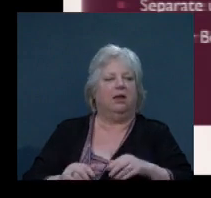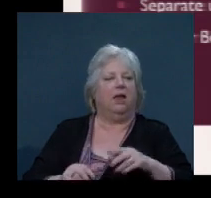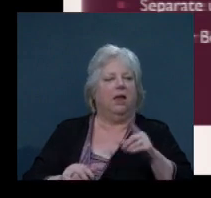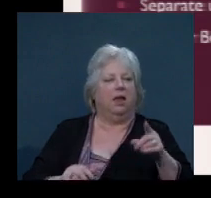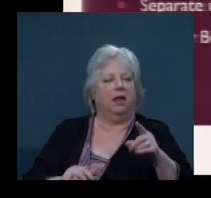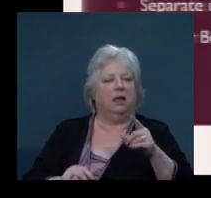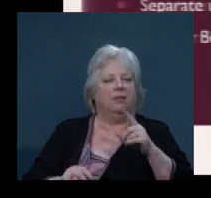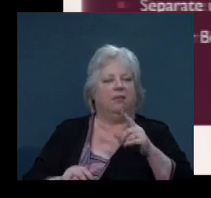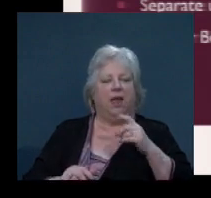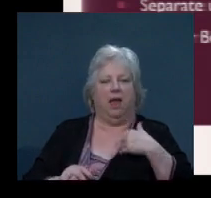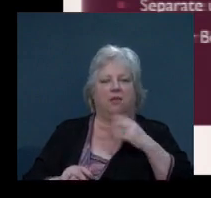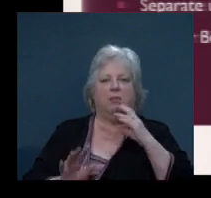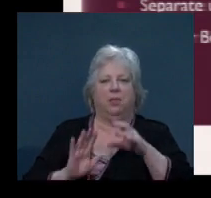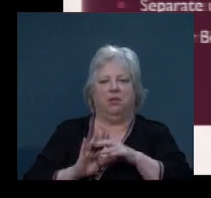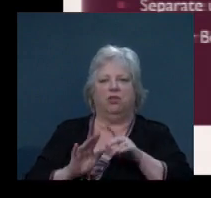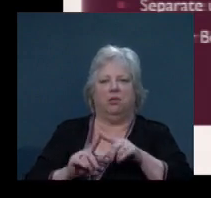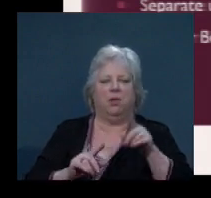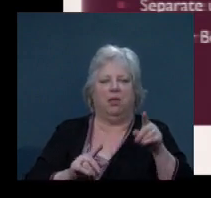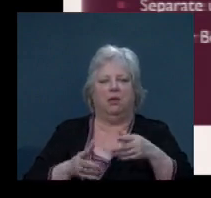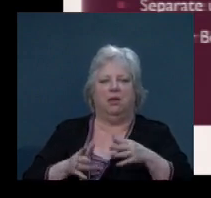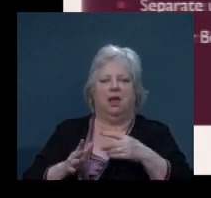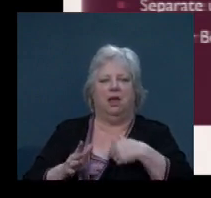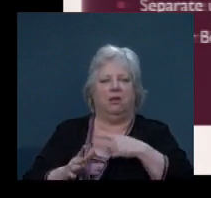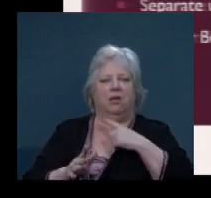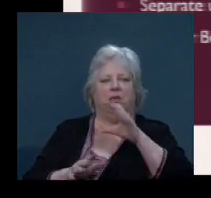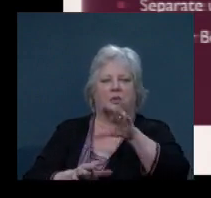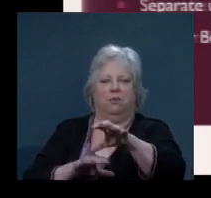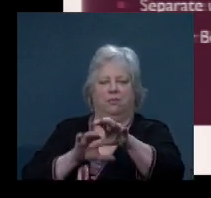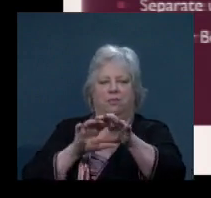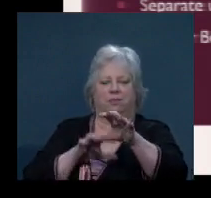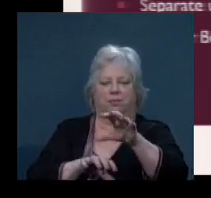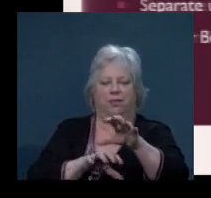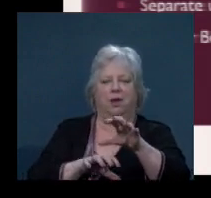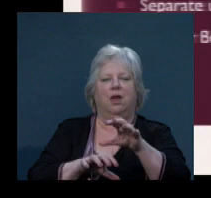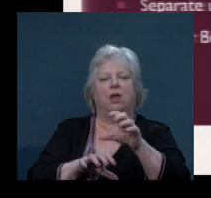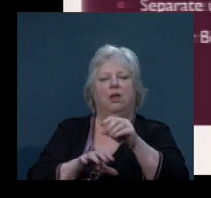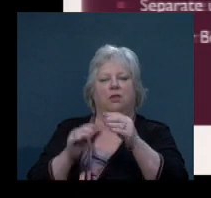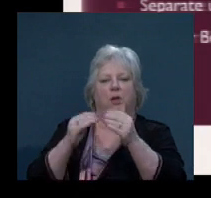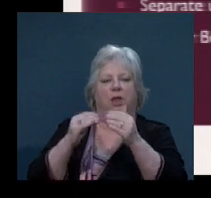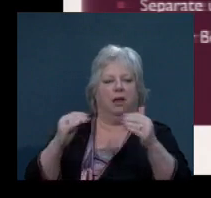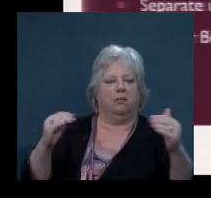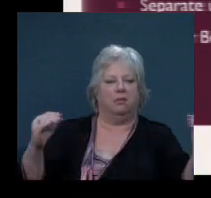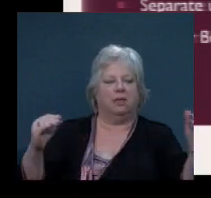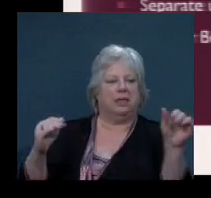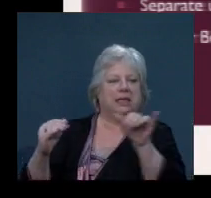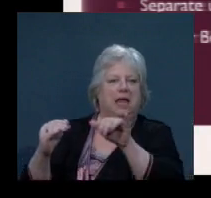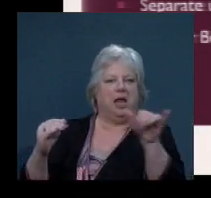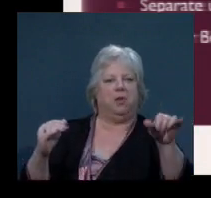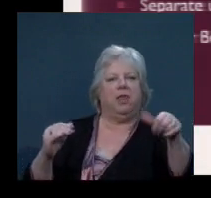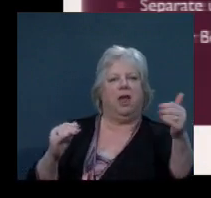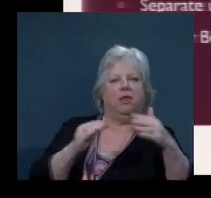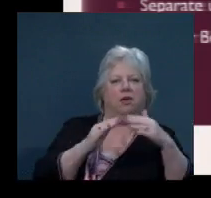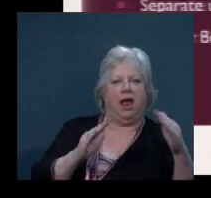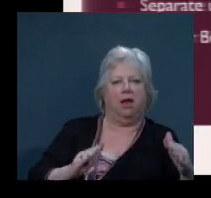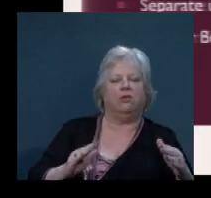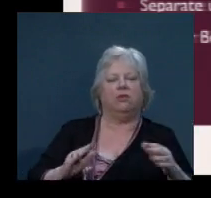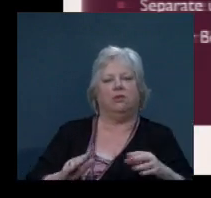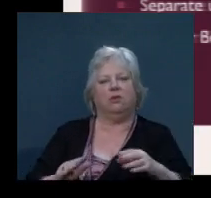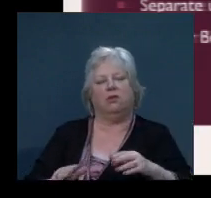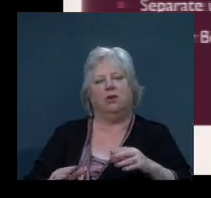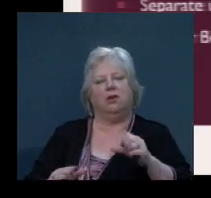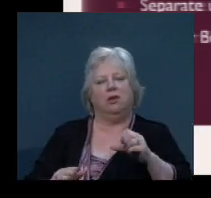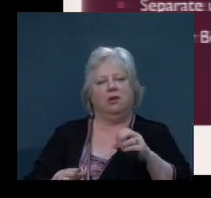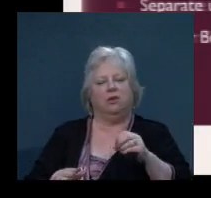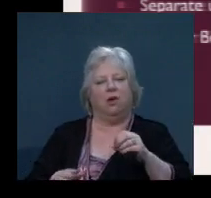some pictures, but that just allows us to line the houses up with the existing houses on Capitol. Otherwise, it would look like an infill